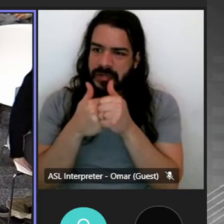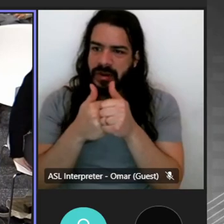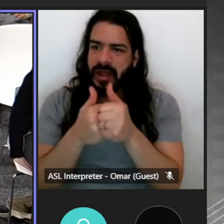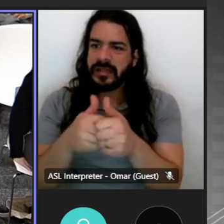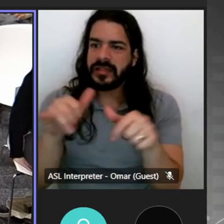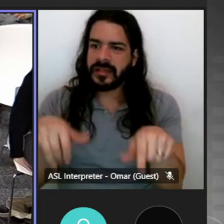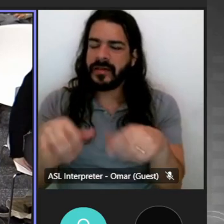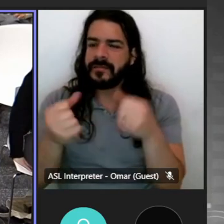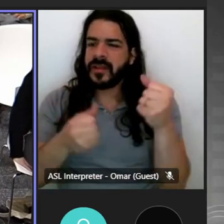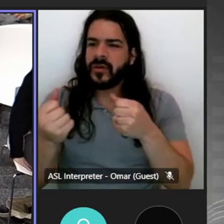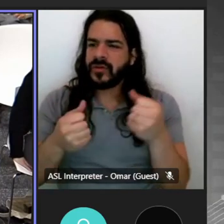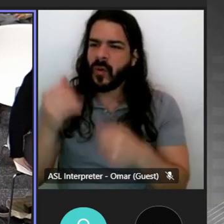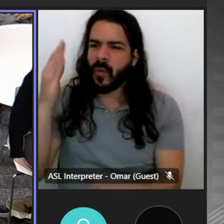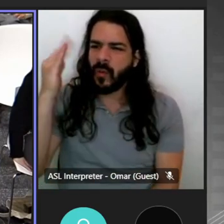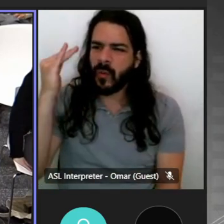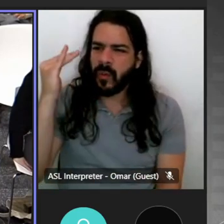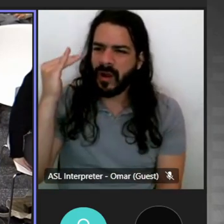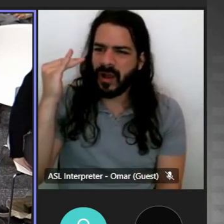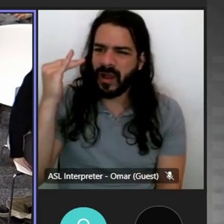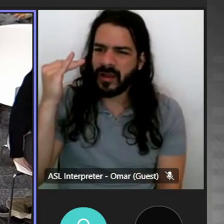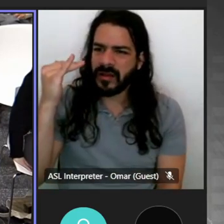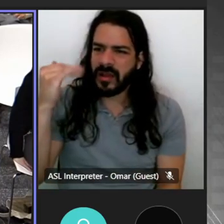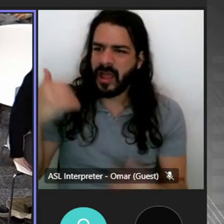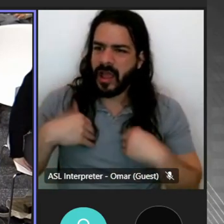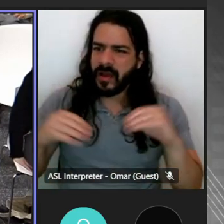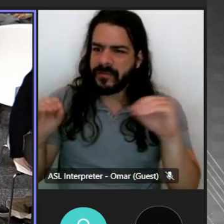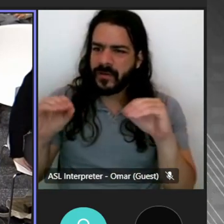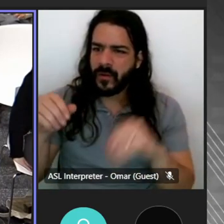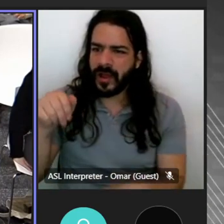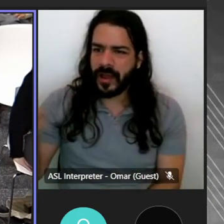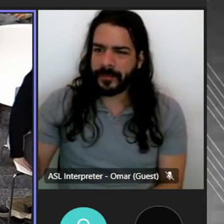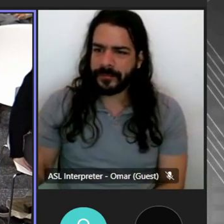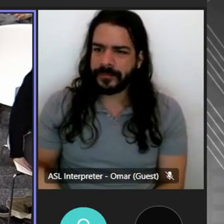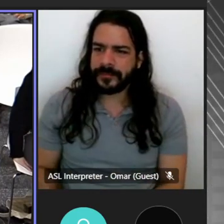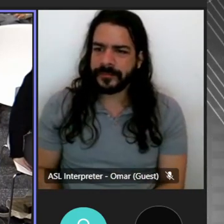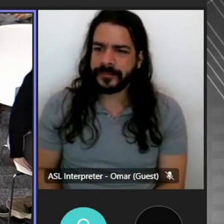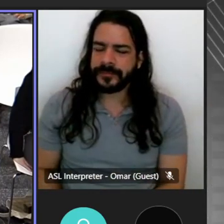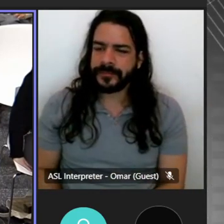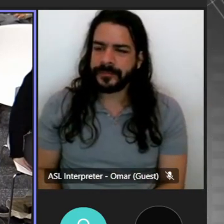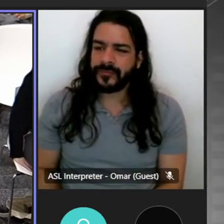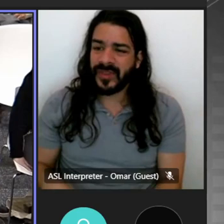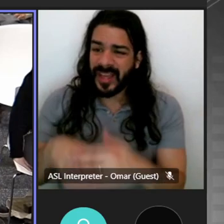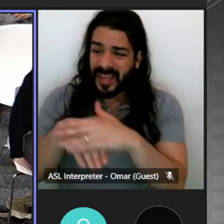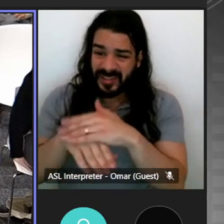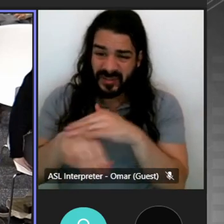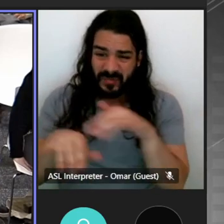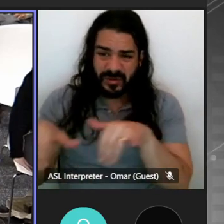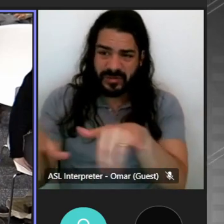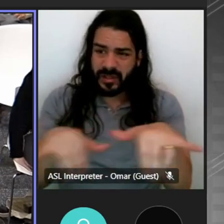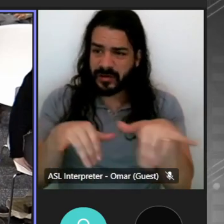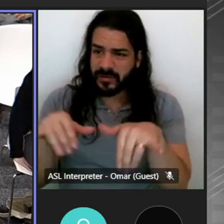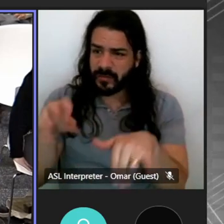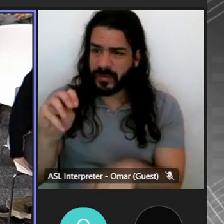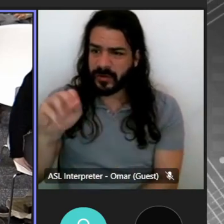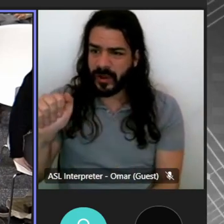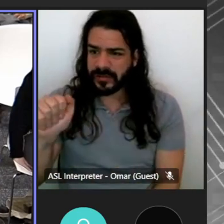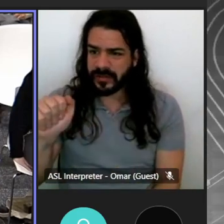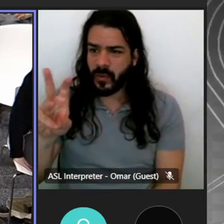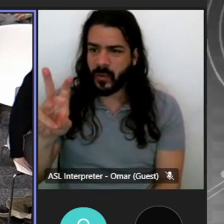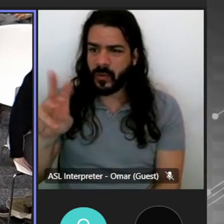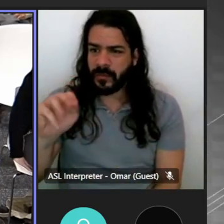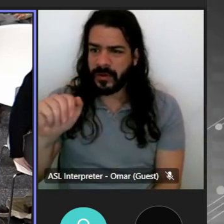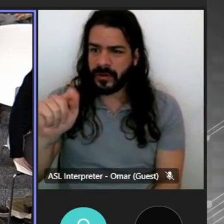track those vehicles. Why is it that we don't have it? Accessibility standards on